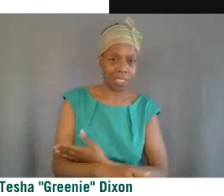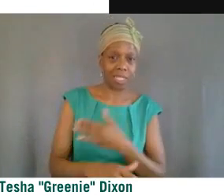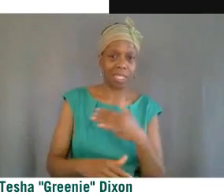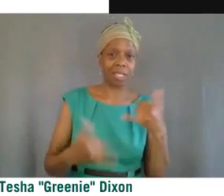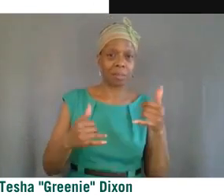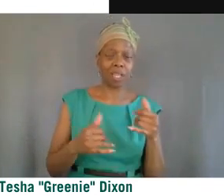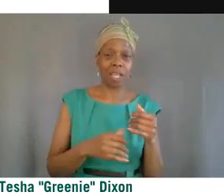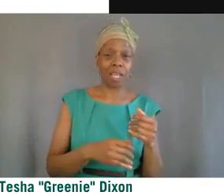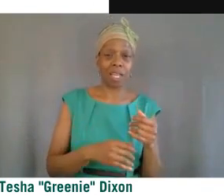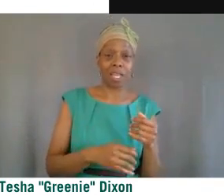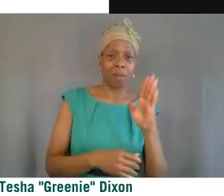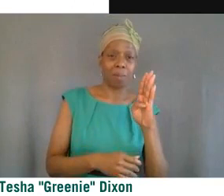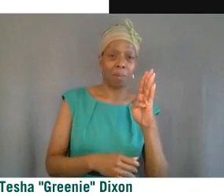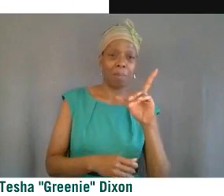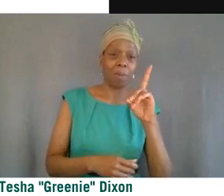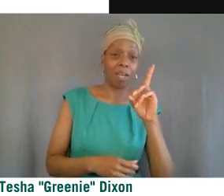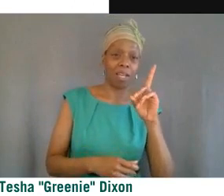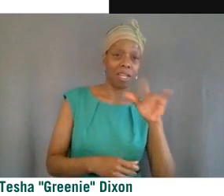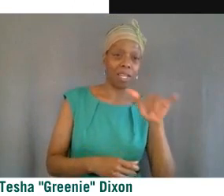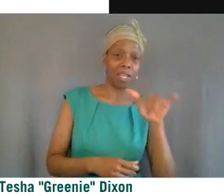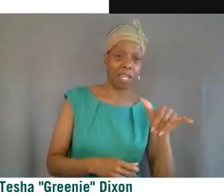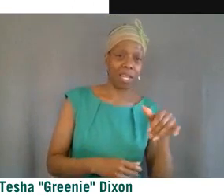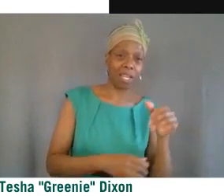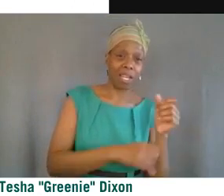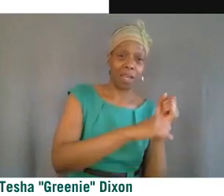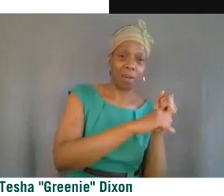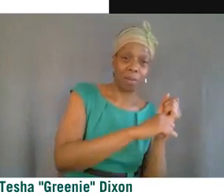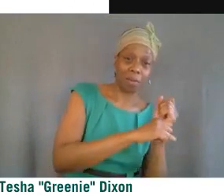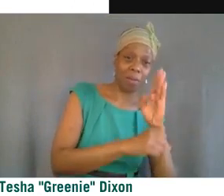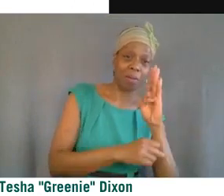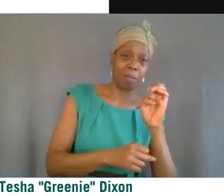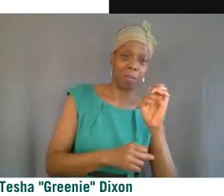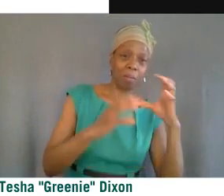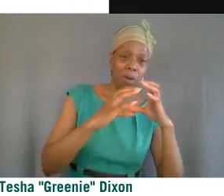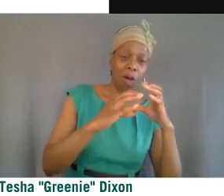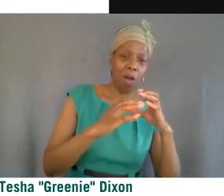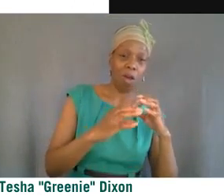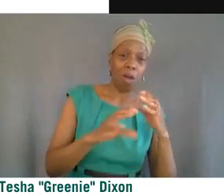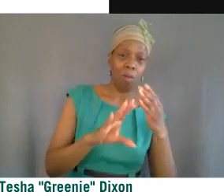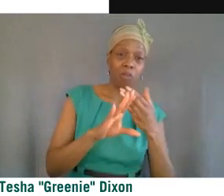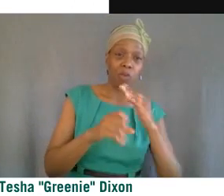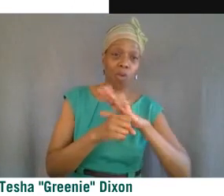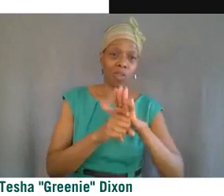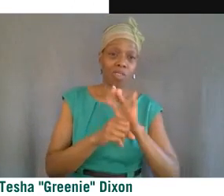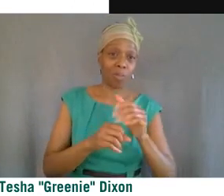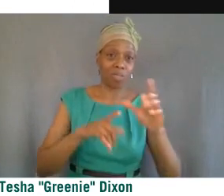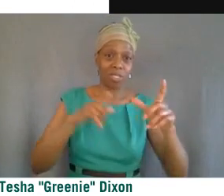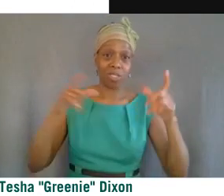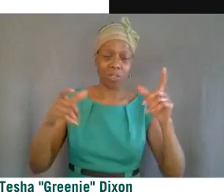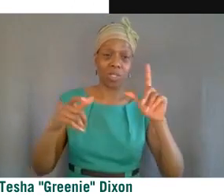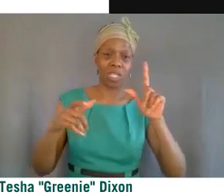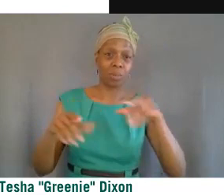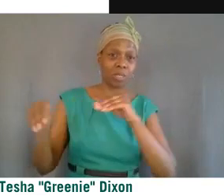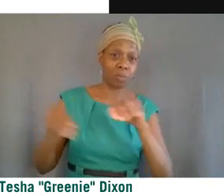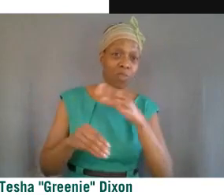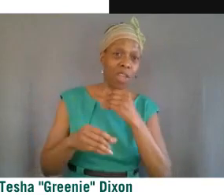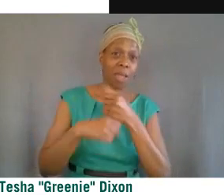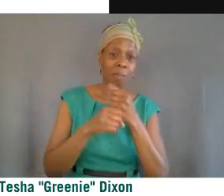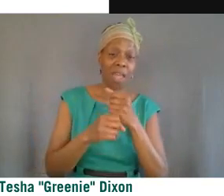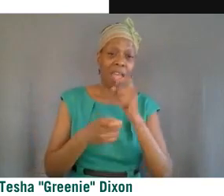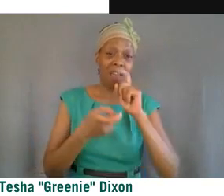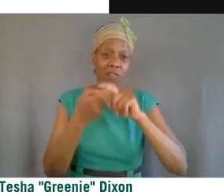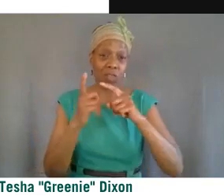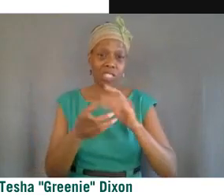and it was huge. Not only was he moving, but he made friends with others. So that's, as you said, this sort of social aspect, Laurie, and